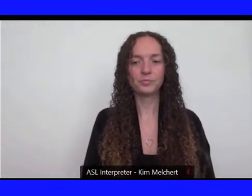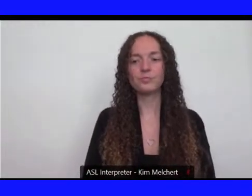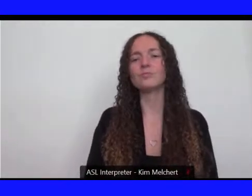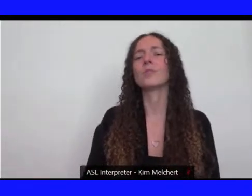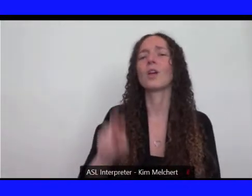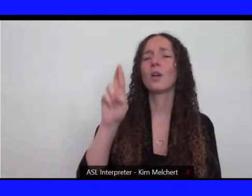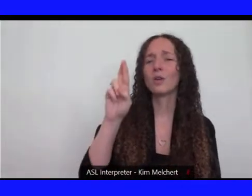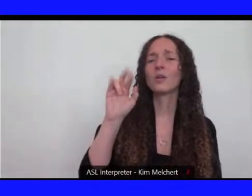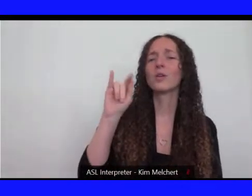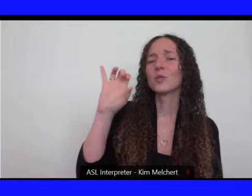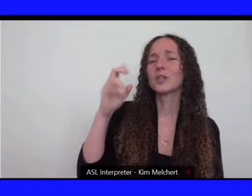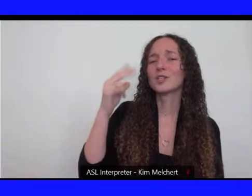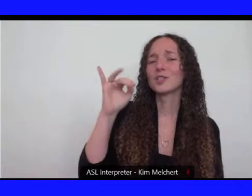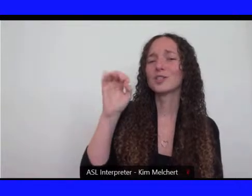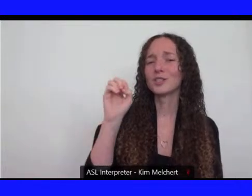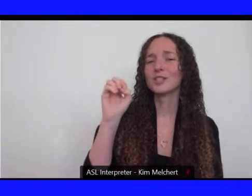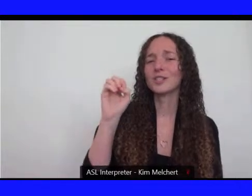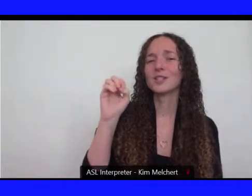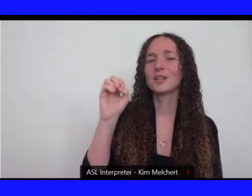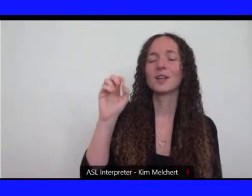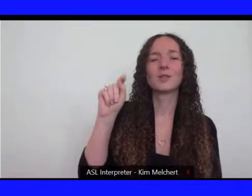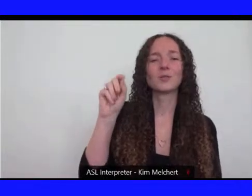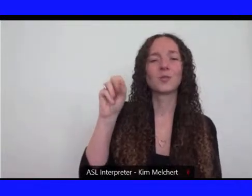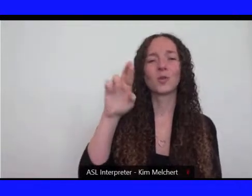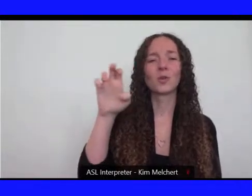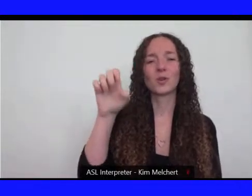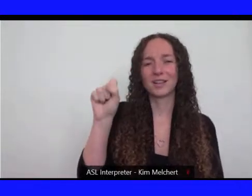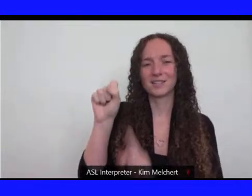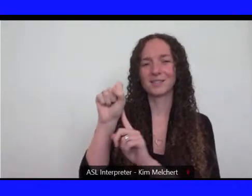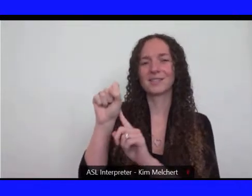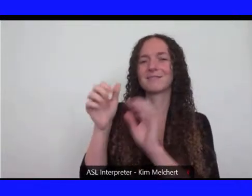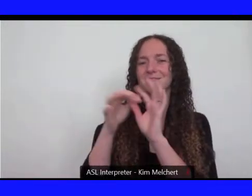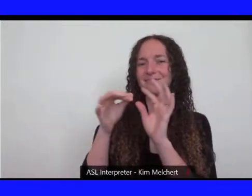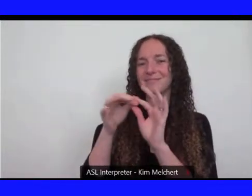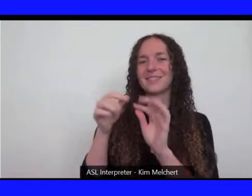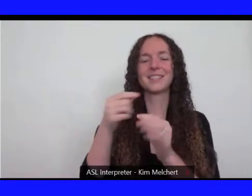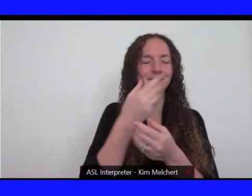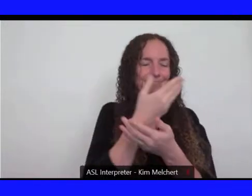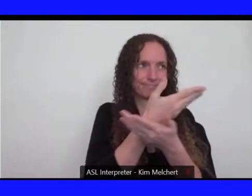That's definitely and having yeah.